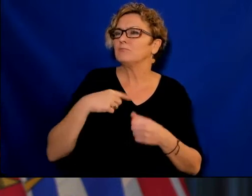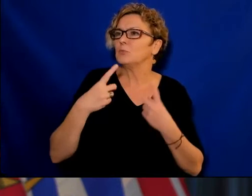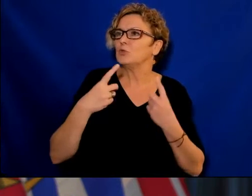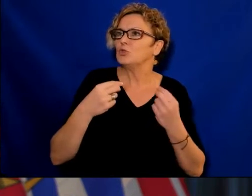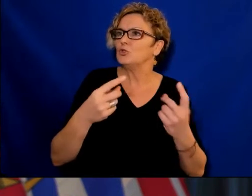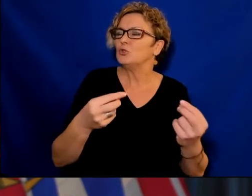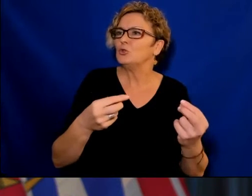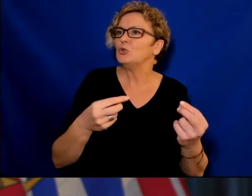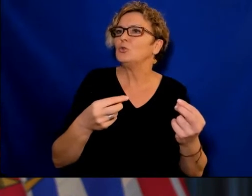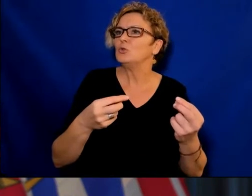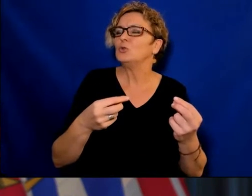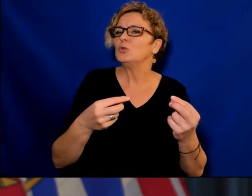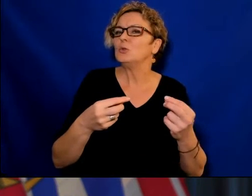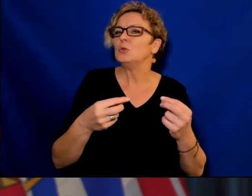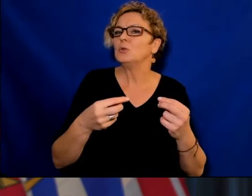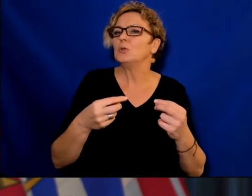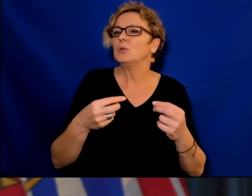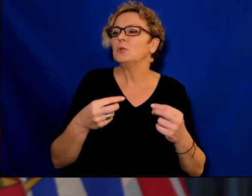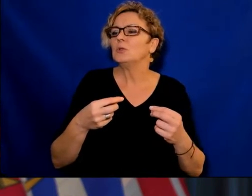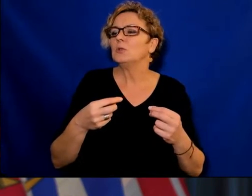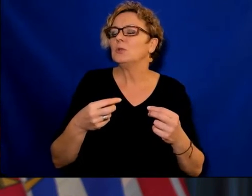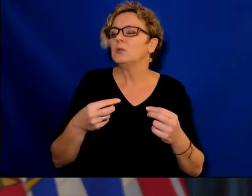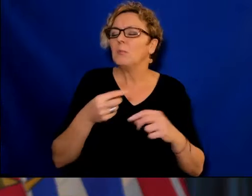I'm wondering why that is, and